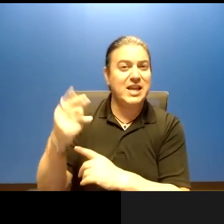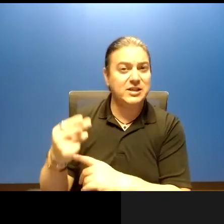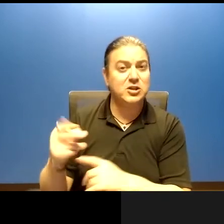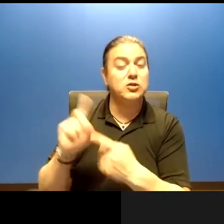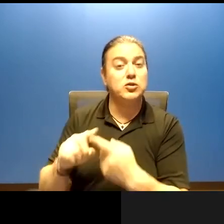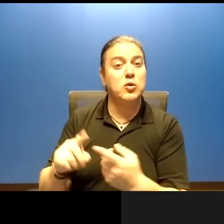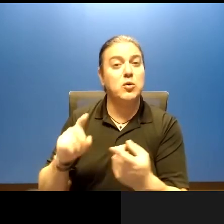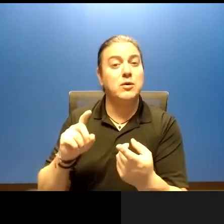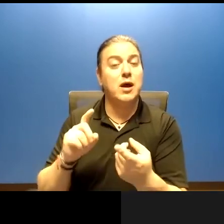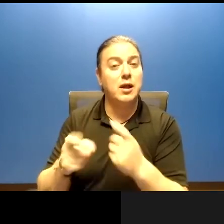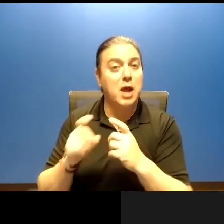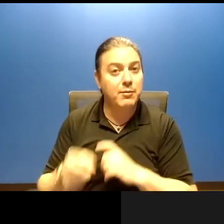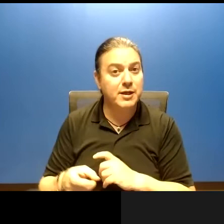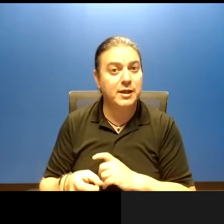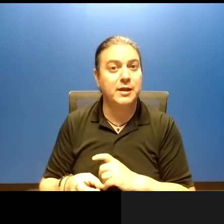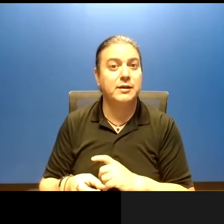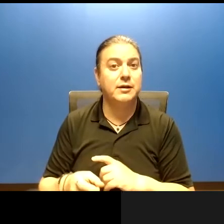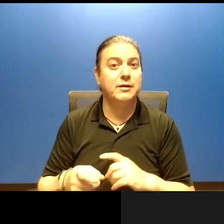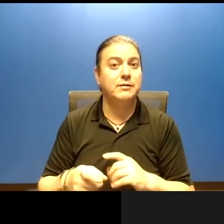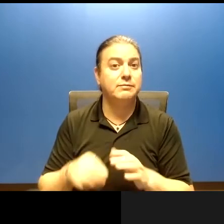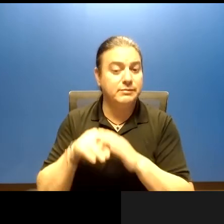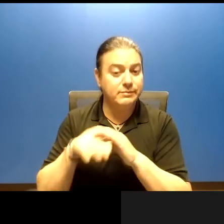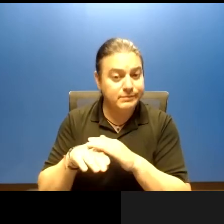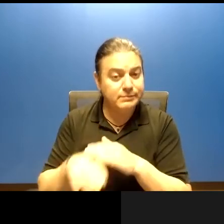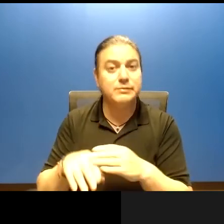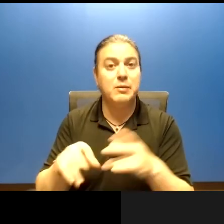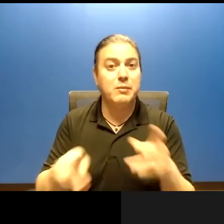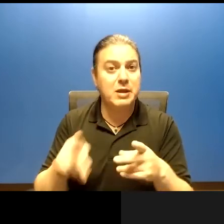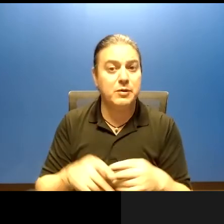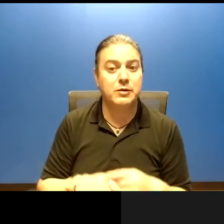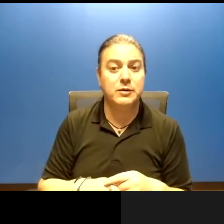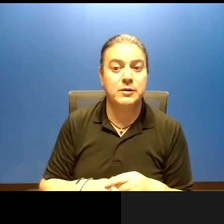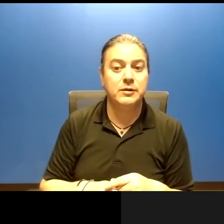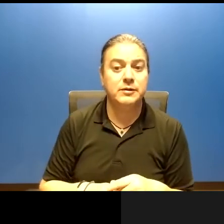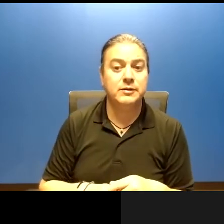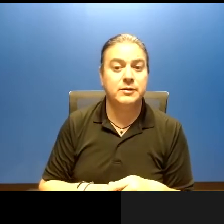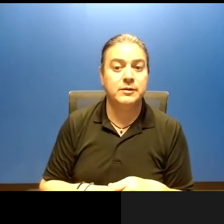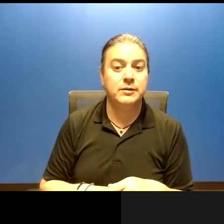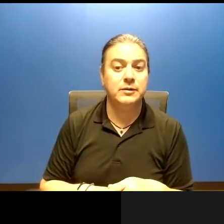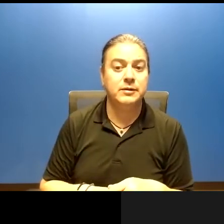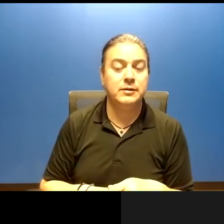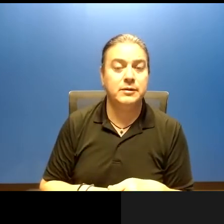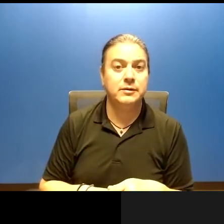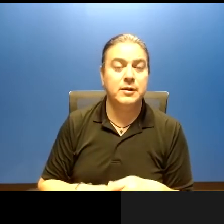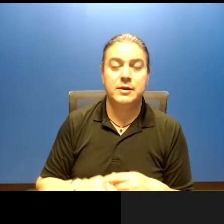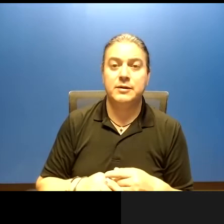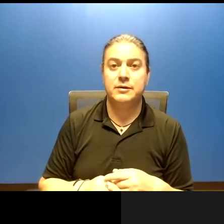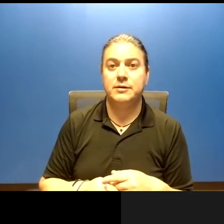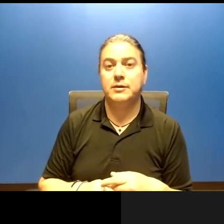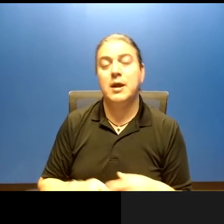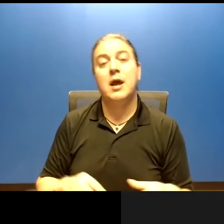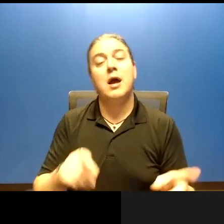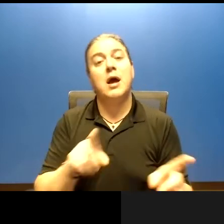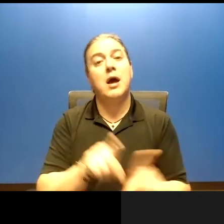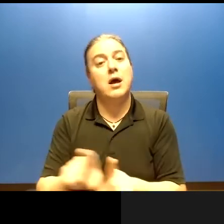the remodel build portion of our home, very expensive in a remodel. And then also